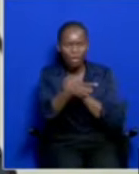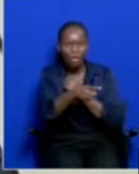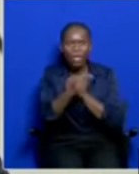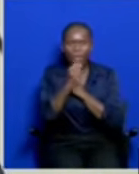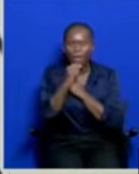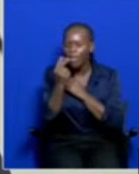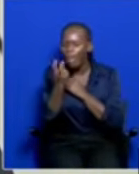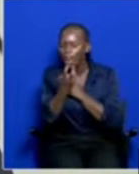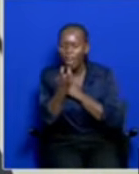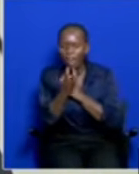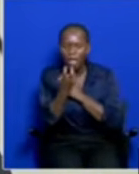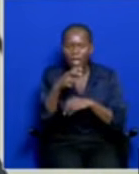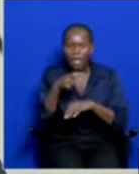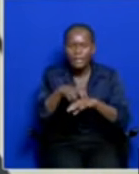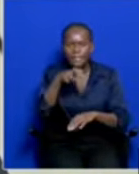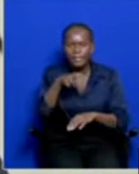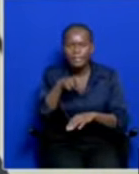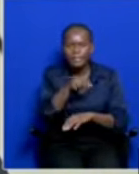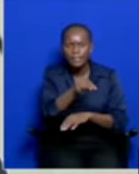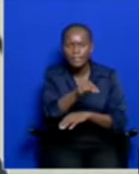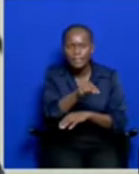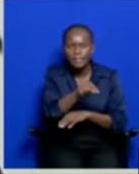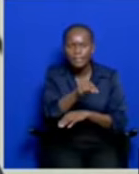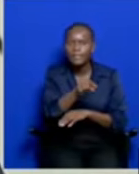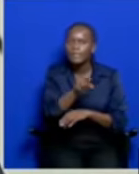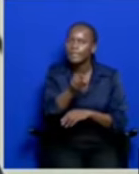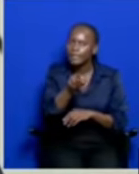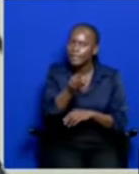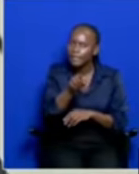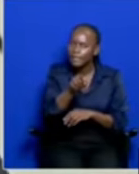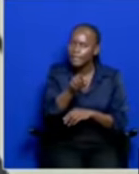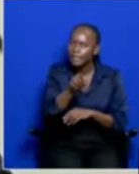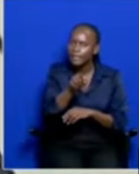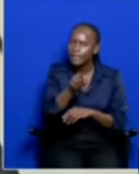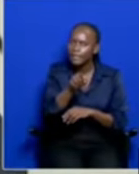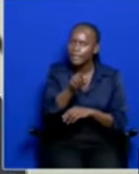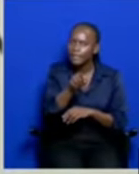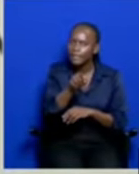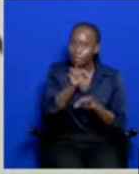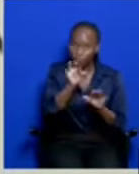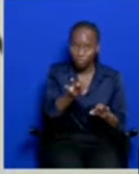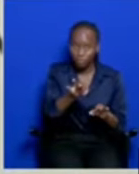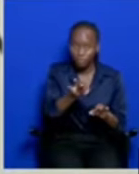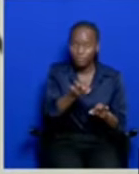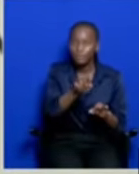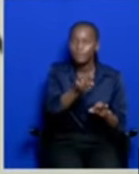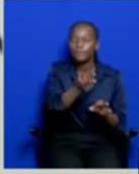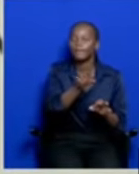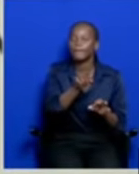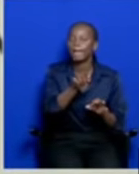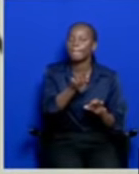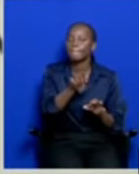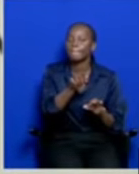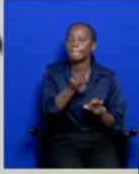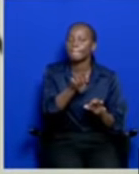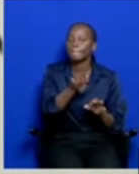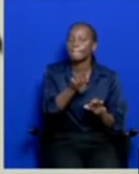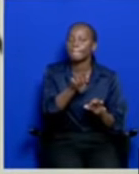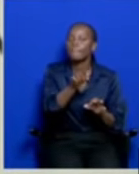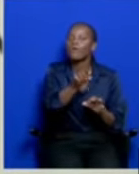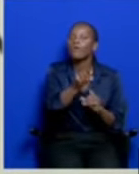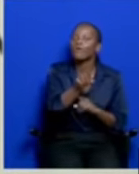officer, after Edgar's must satisfy the police officer that this is my property,